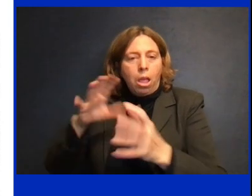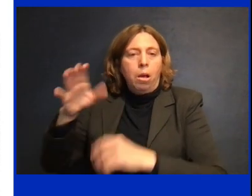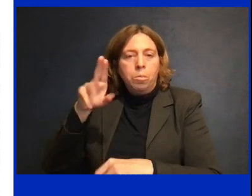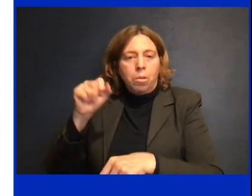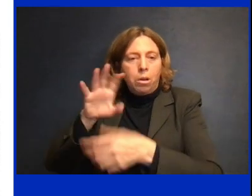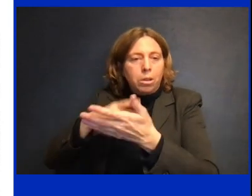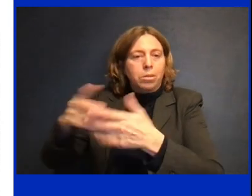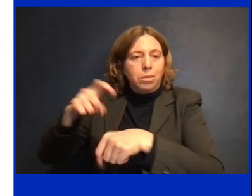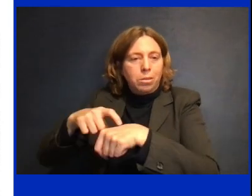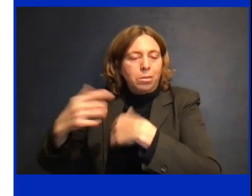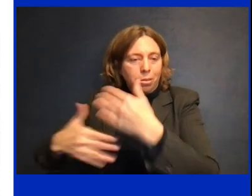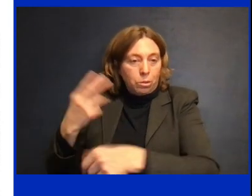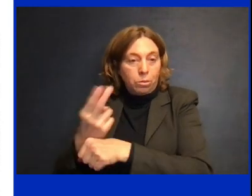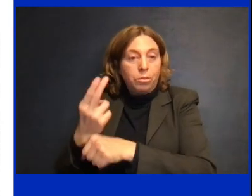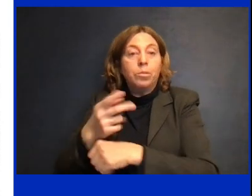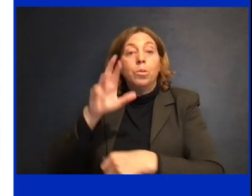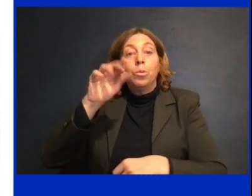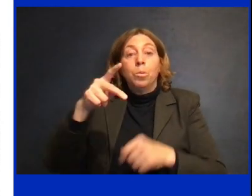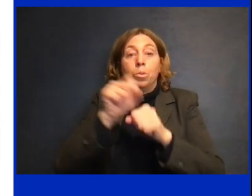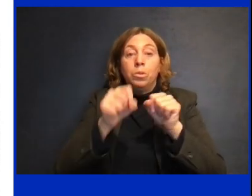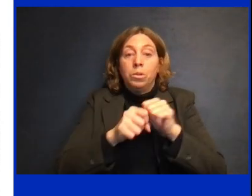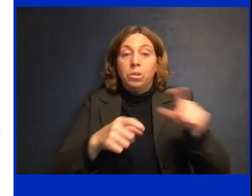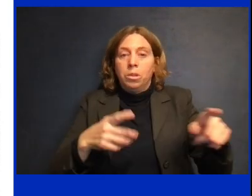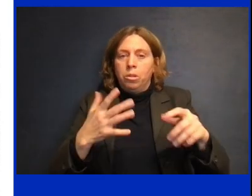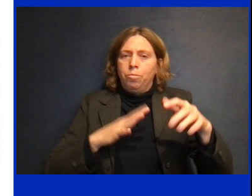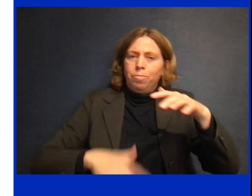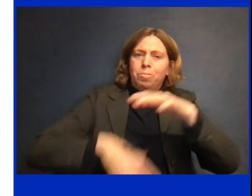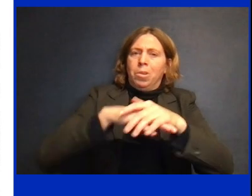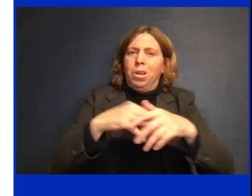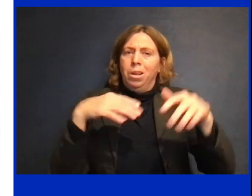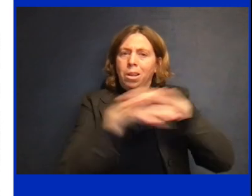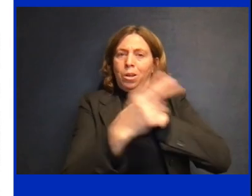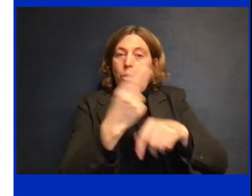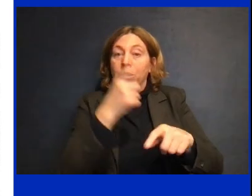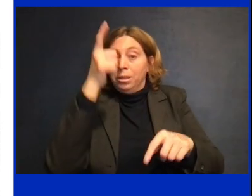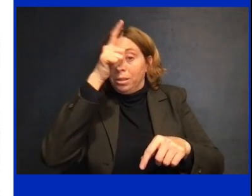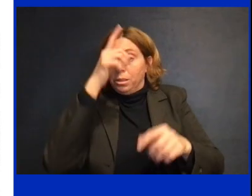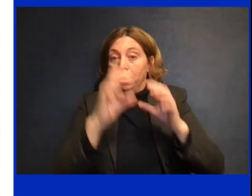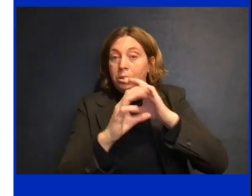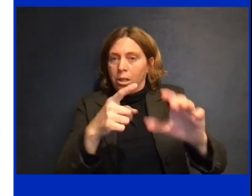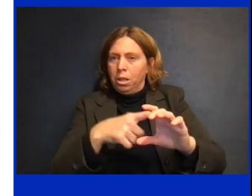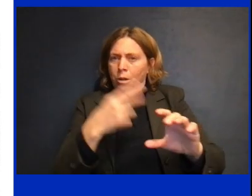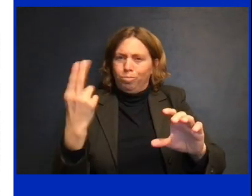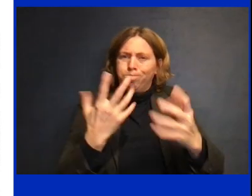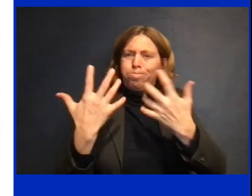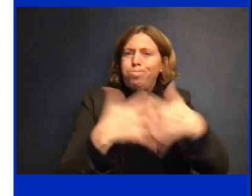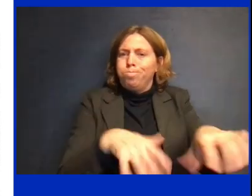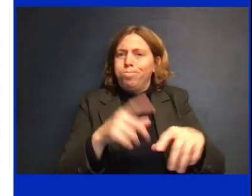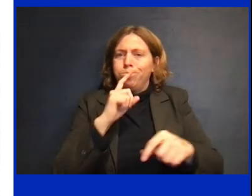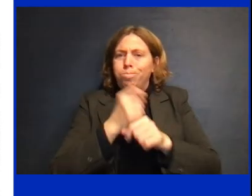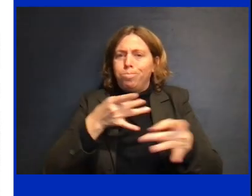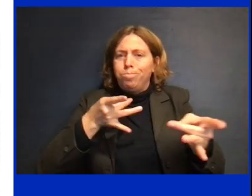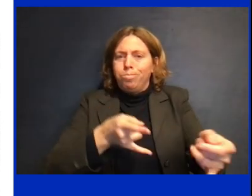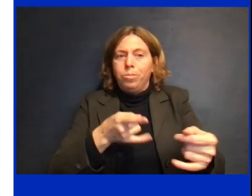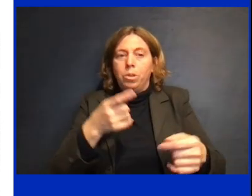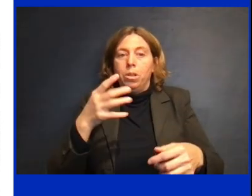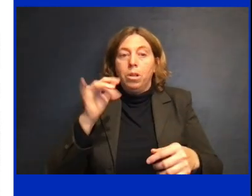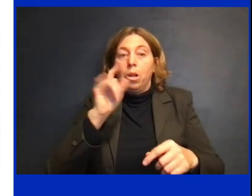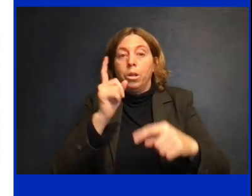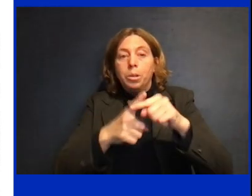The new ramp structure will maximize bus access to the Lincoln Tunnel and other approaches while minimizing the need